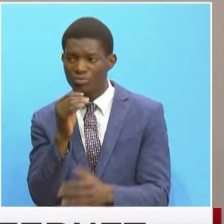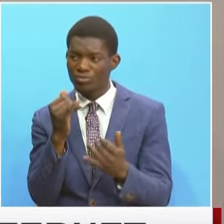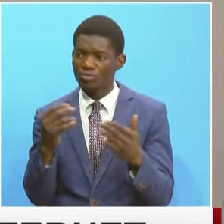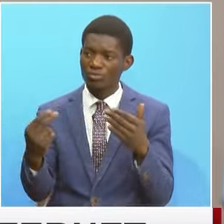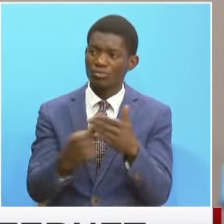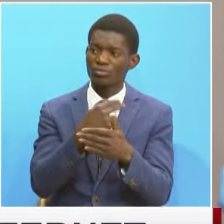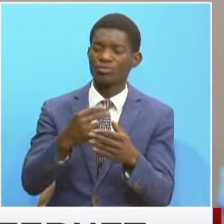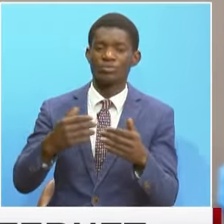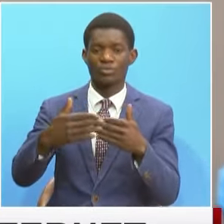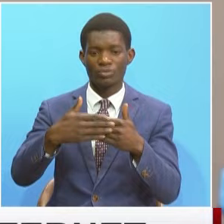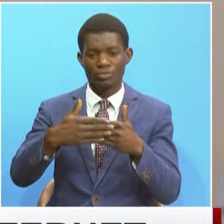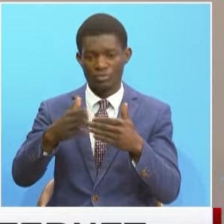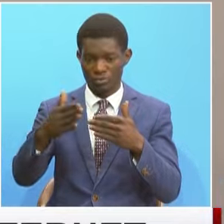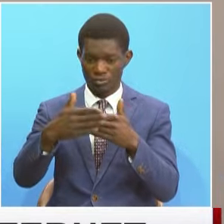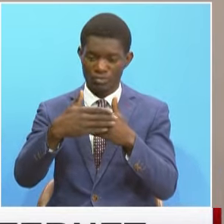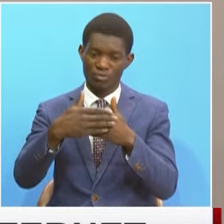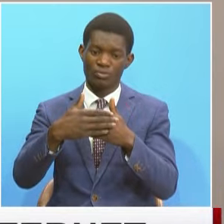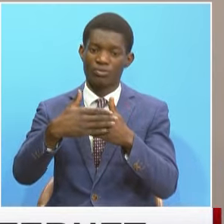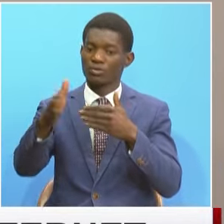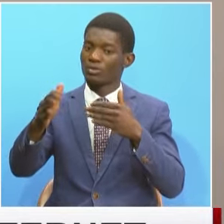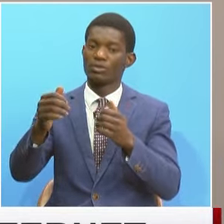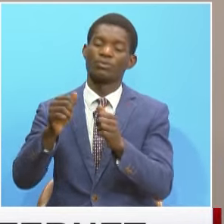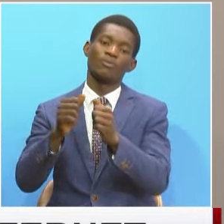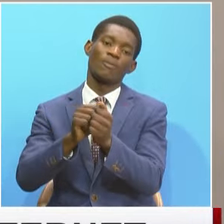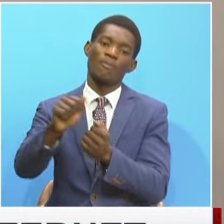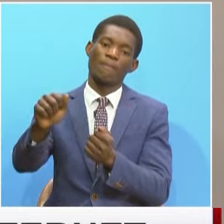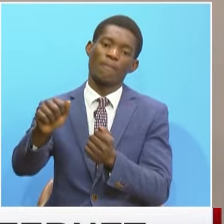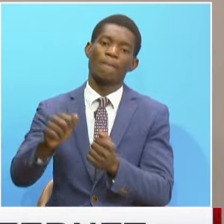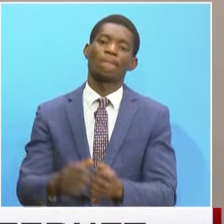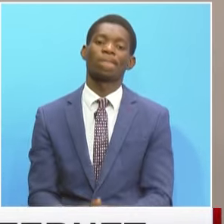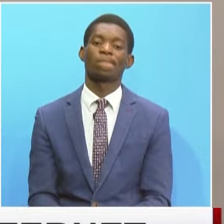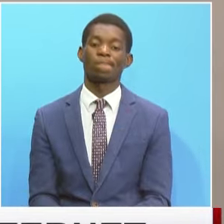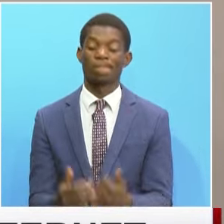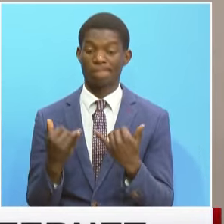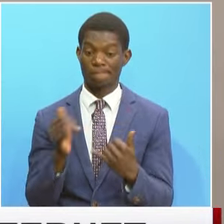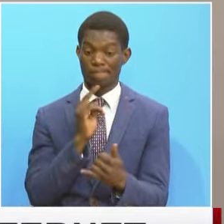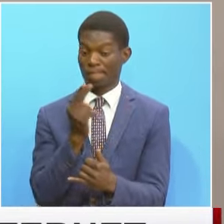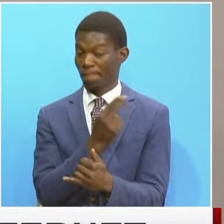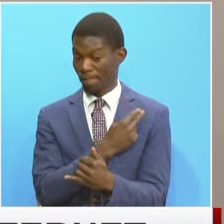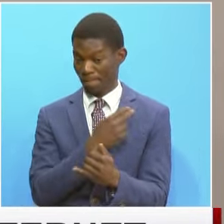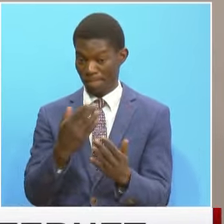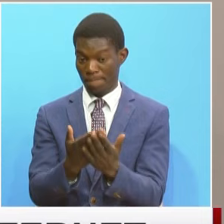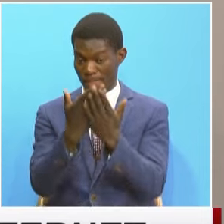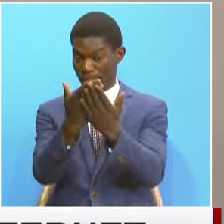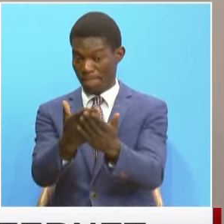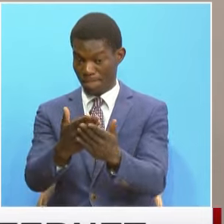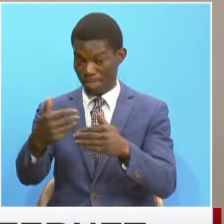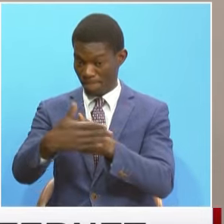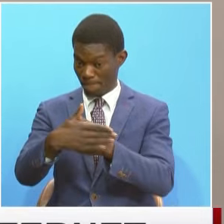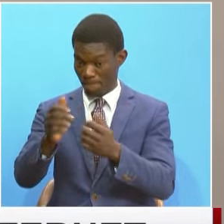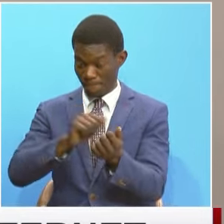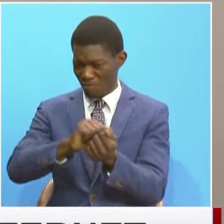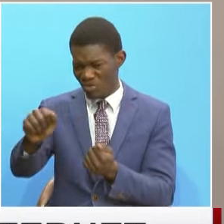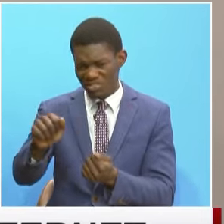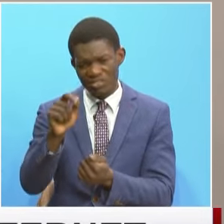I'd like to confirm that we since launched the automated gate pass, which is working so well so